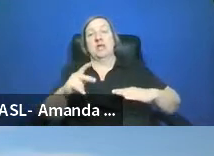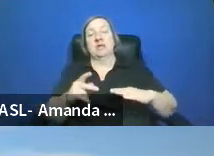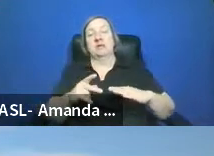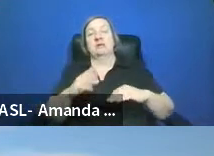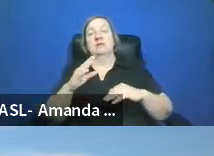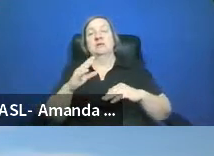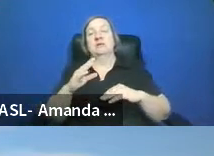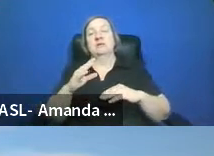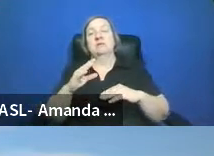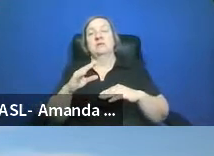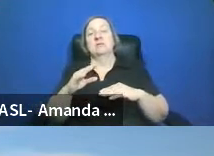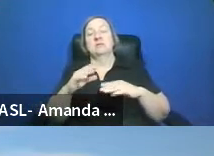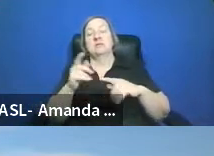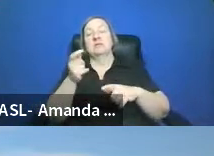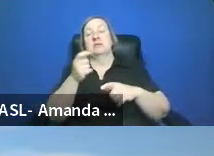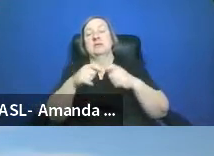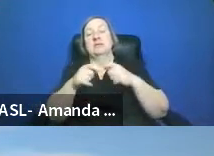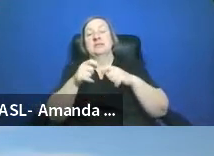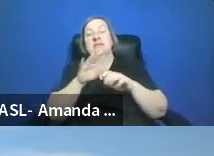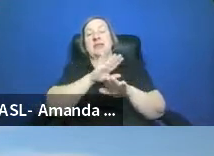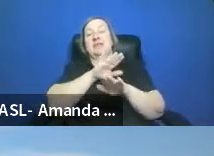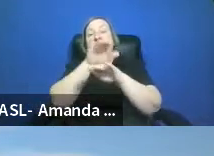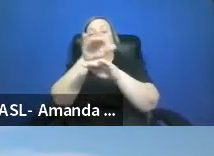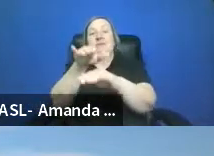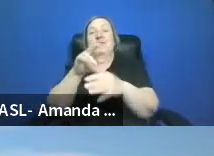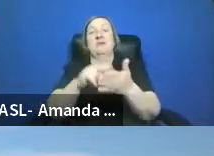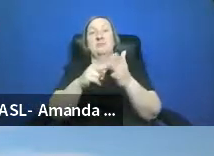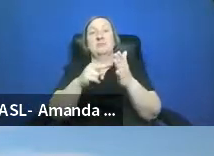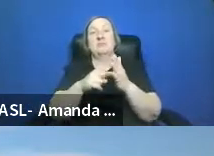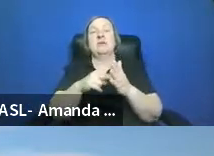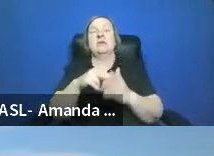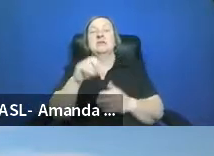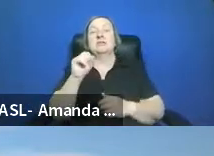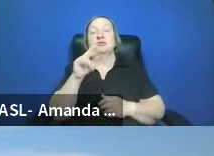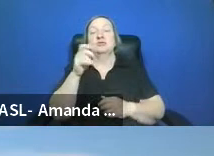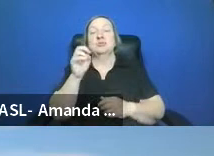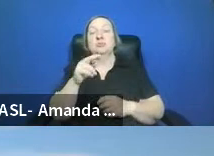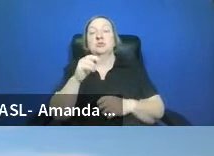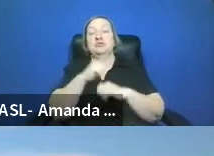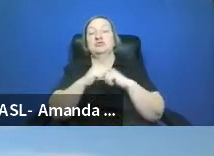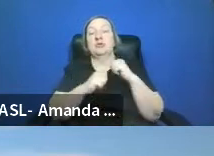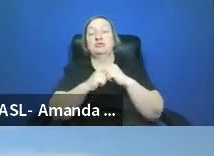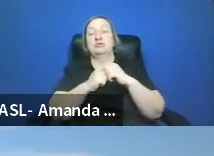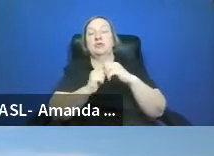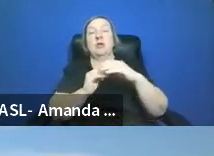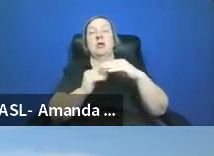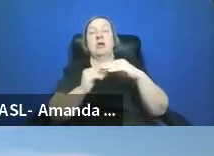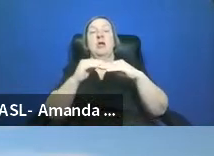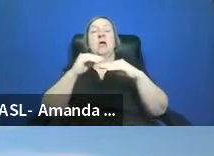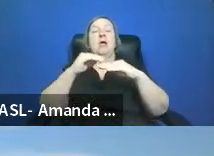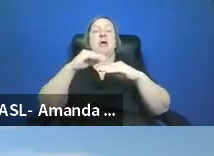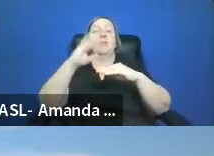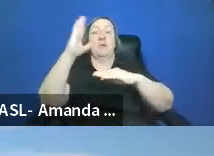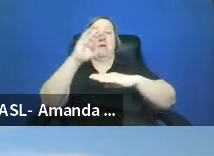option, which allows us to have superstructure that goes above the deck and